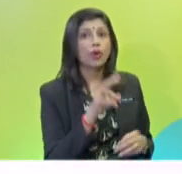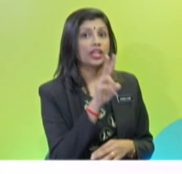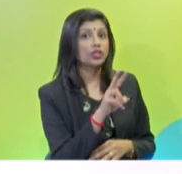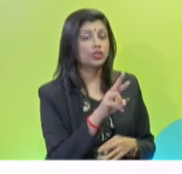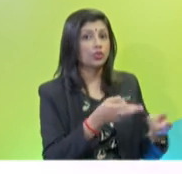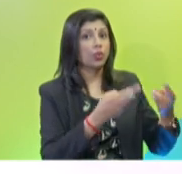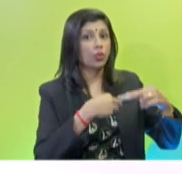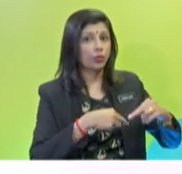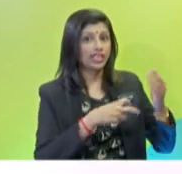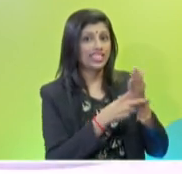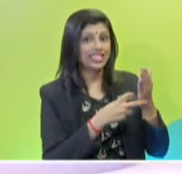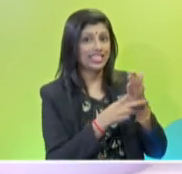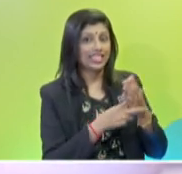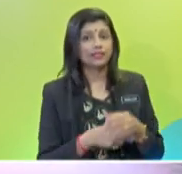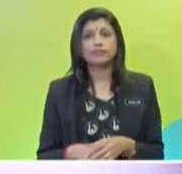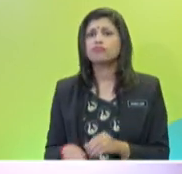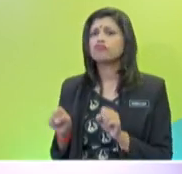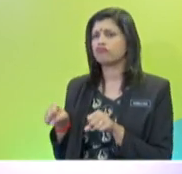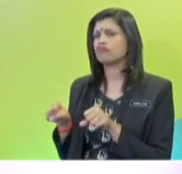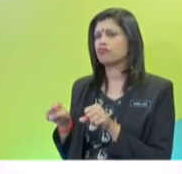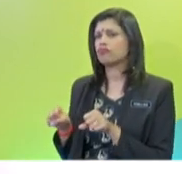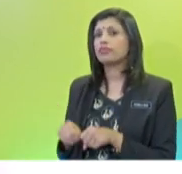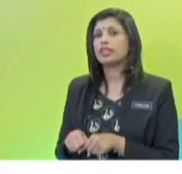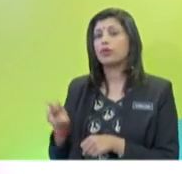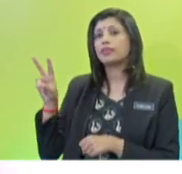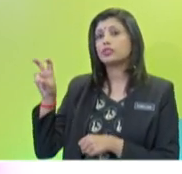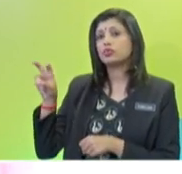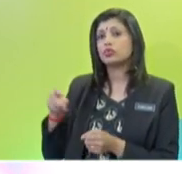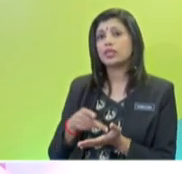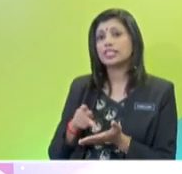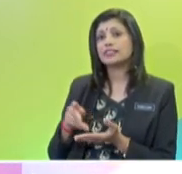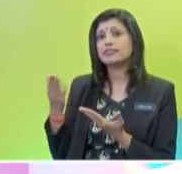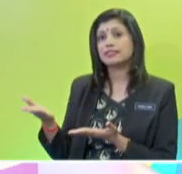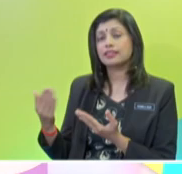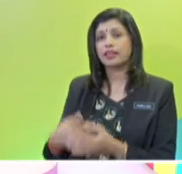course. Here you are. That's $20, please.